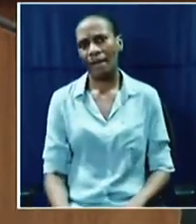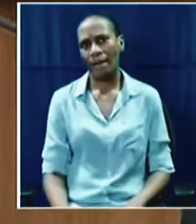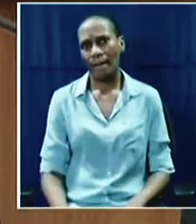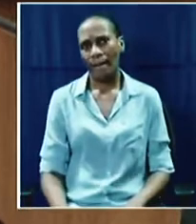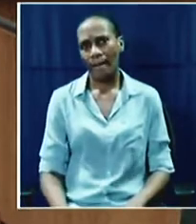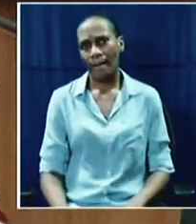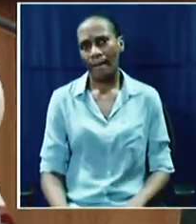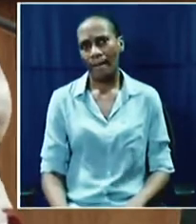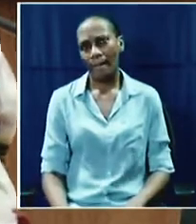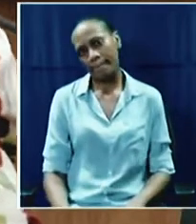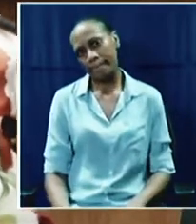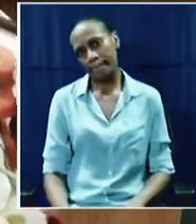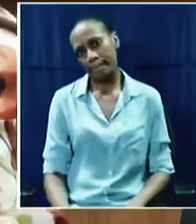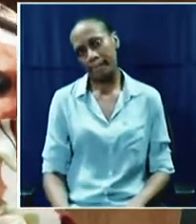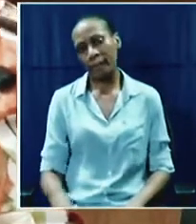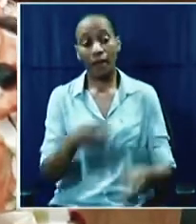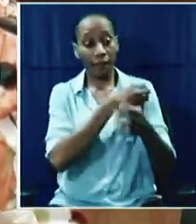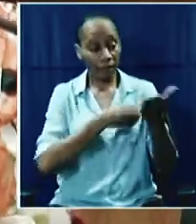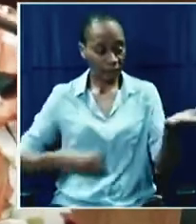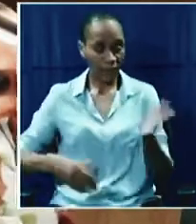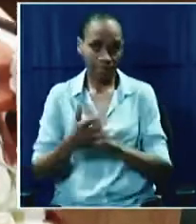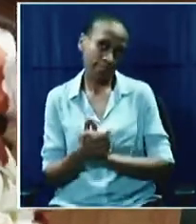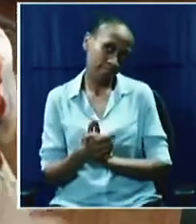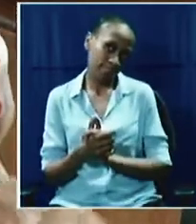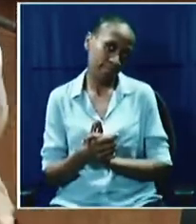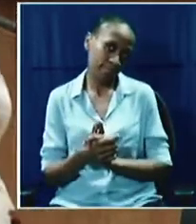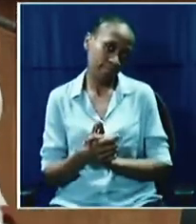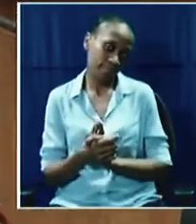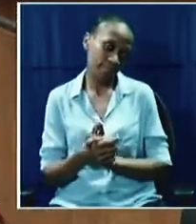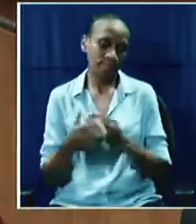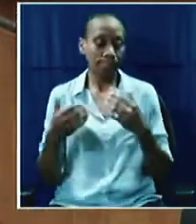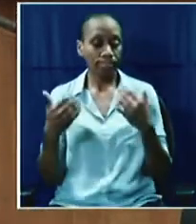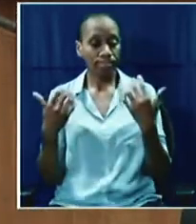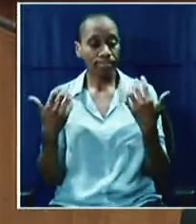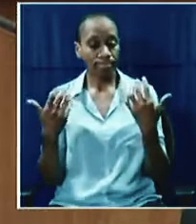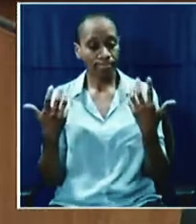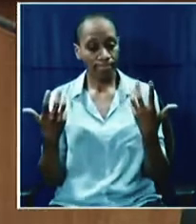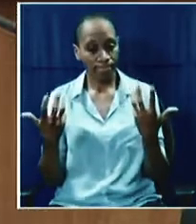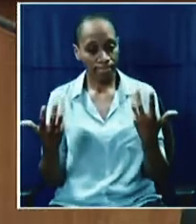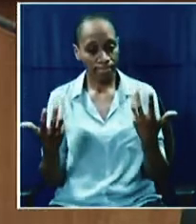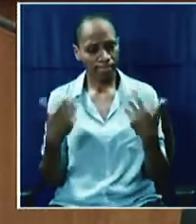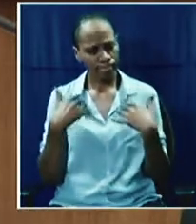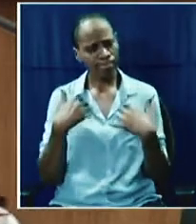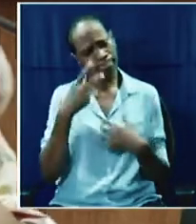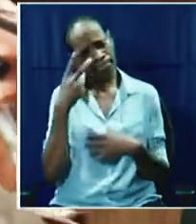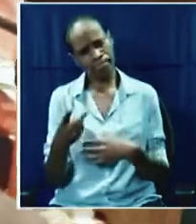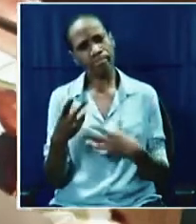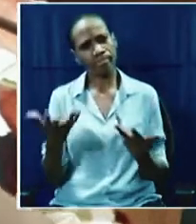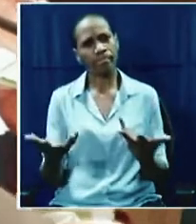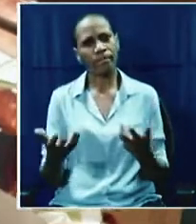two. Mongameli, sitheke ukubona konke lokhu okwenzekayo kule ndawo